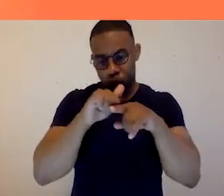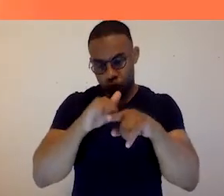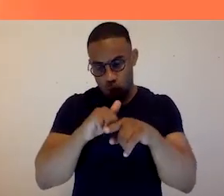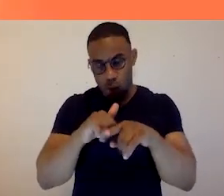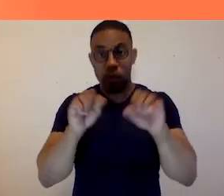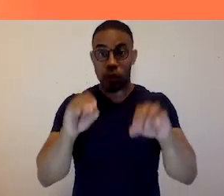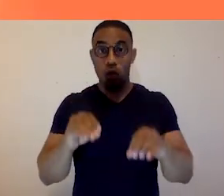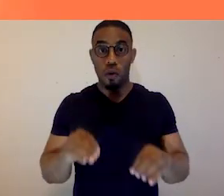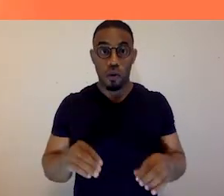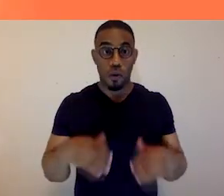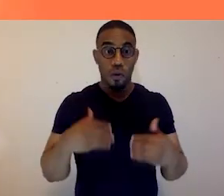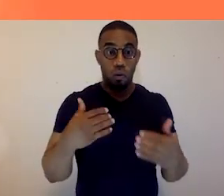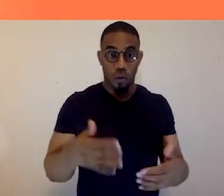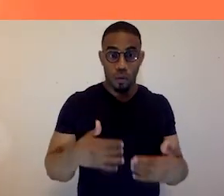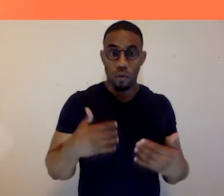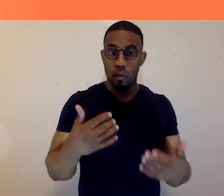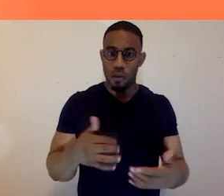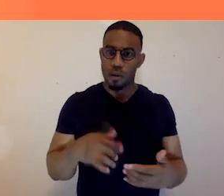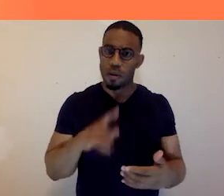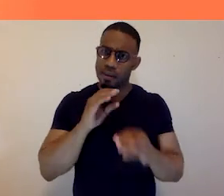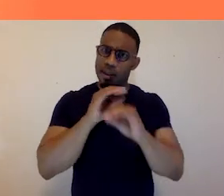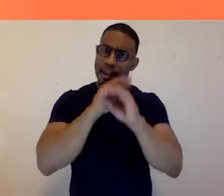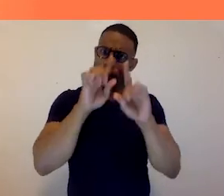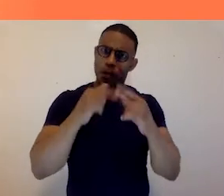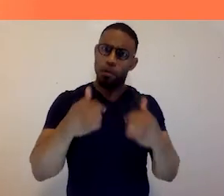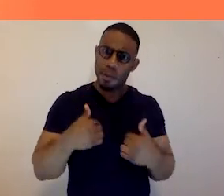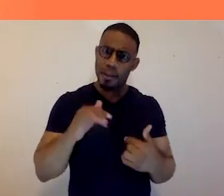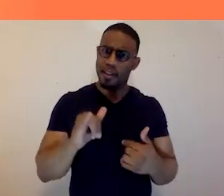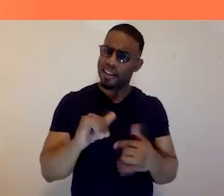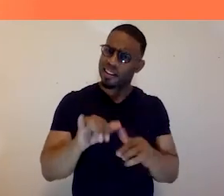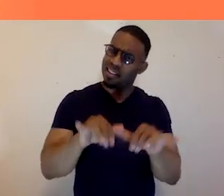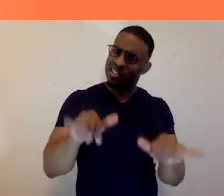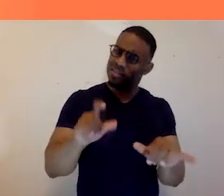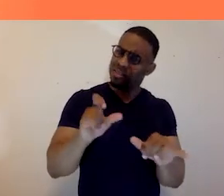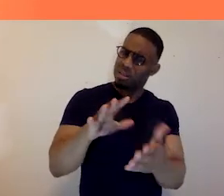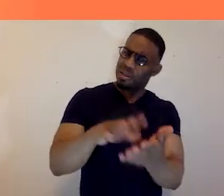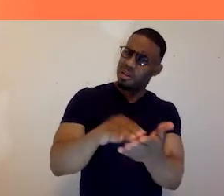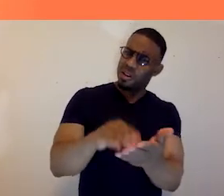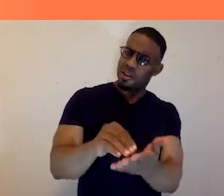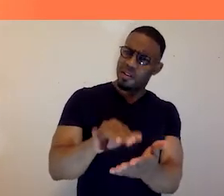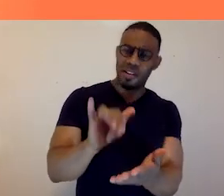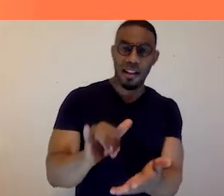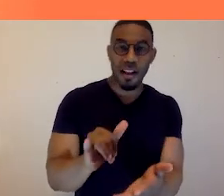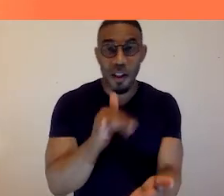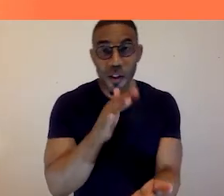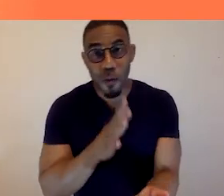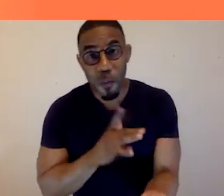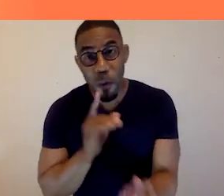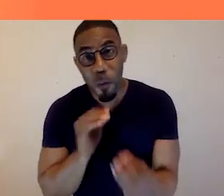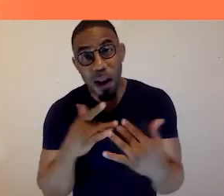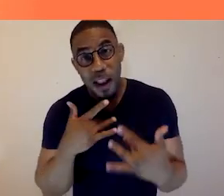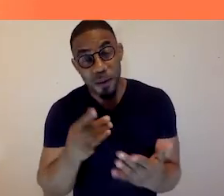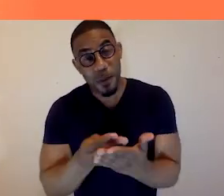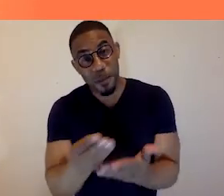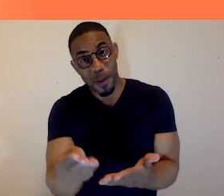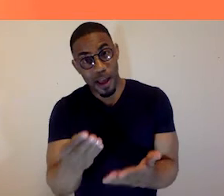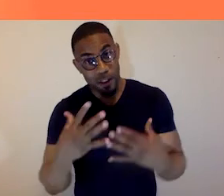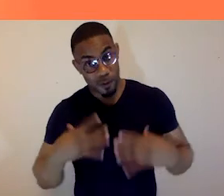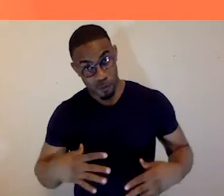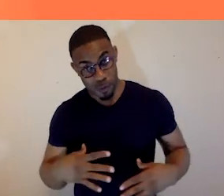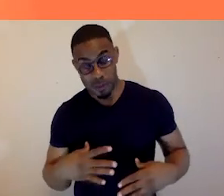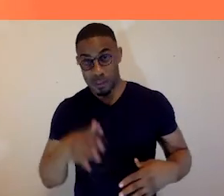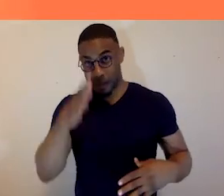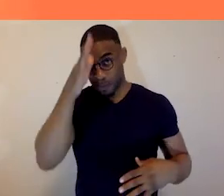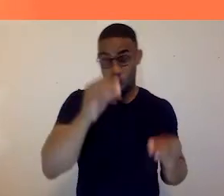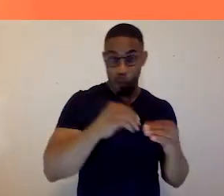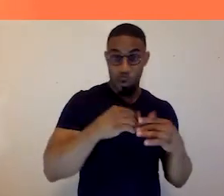So it was clear to me that the system should learn that the women are more likely to buy the dresses and the